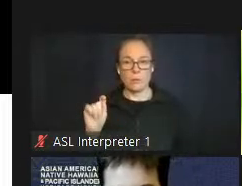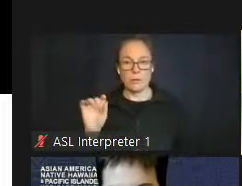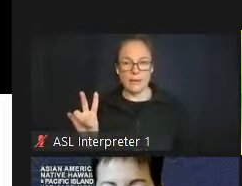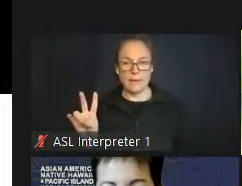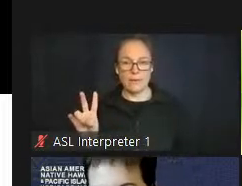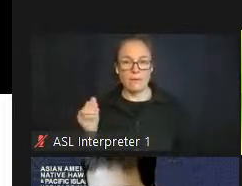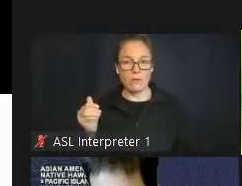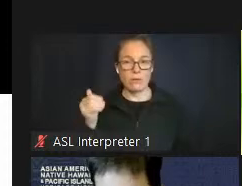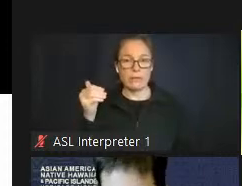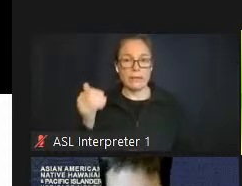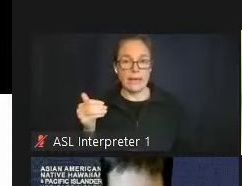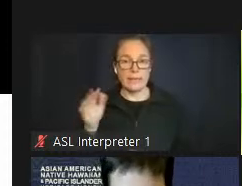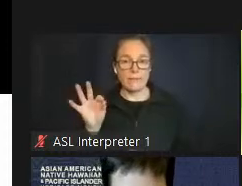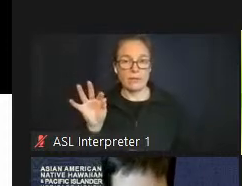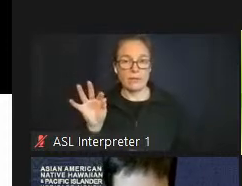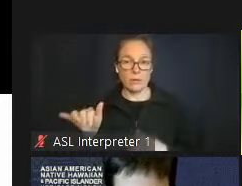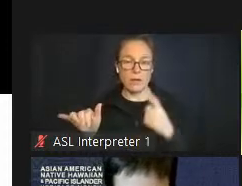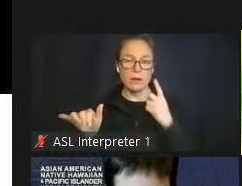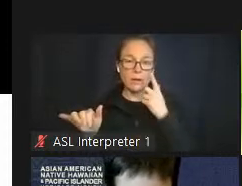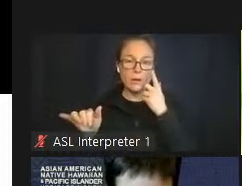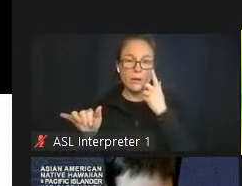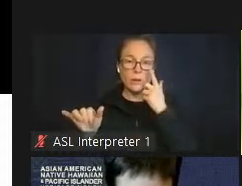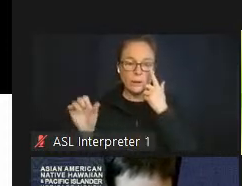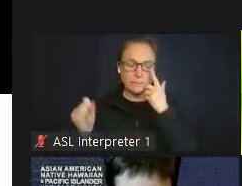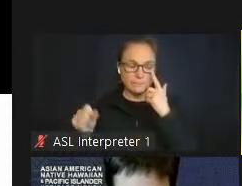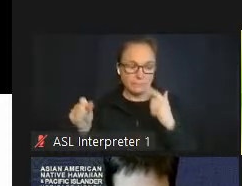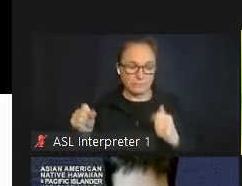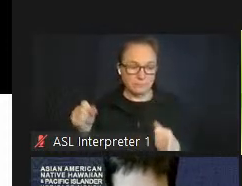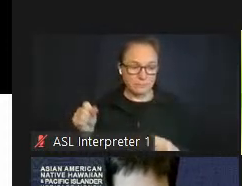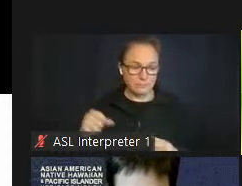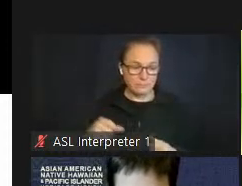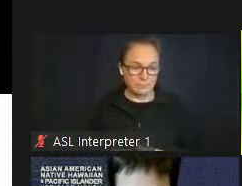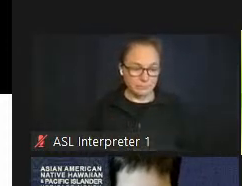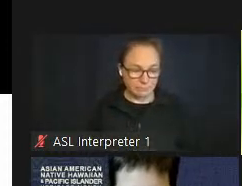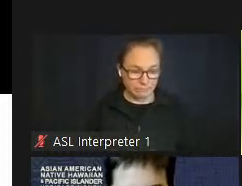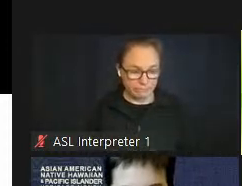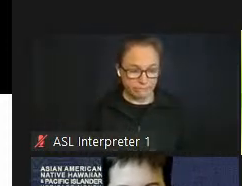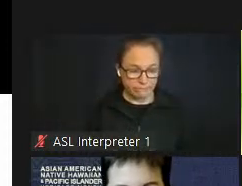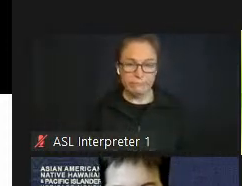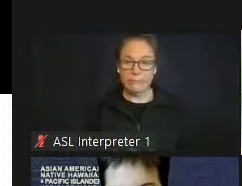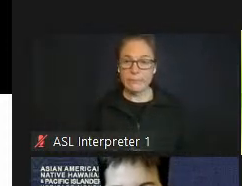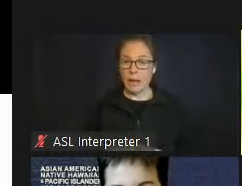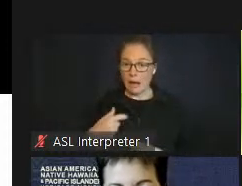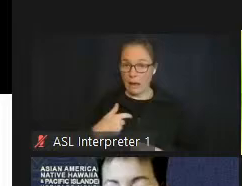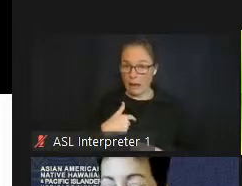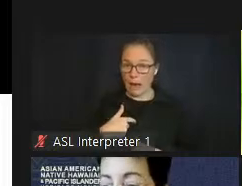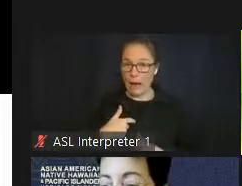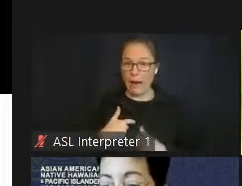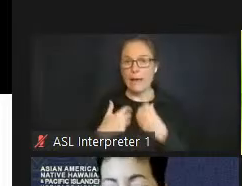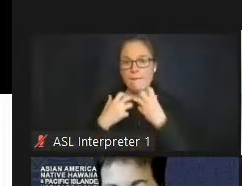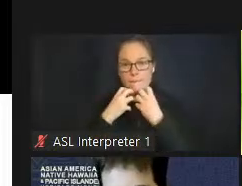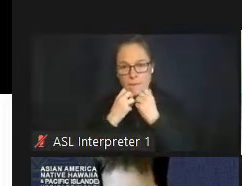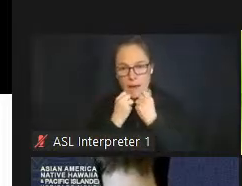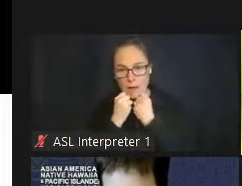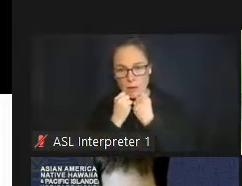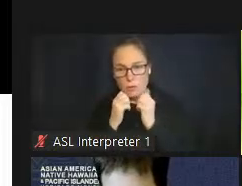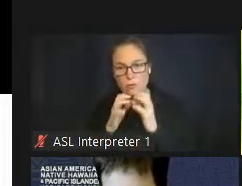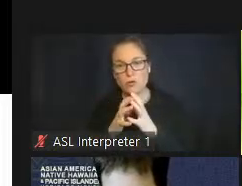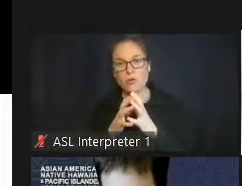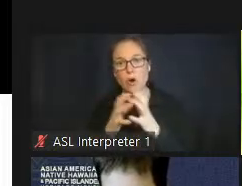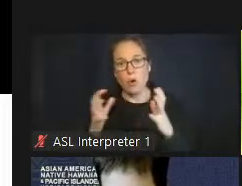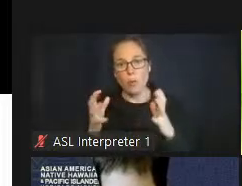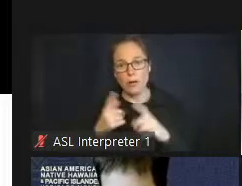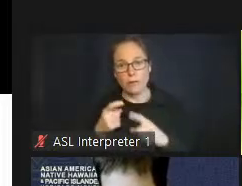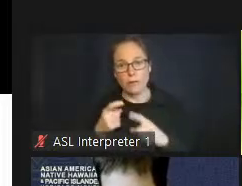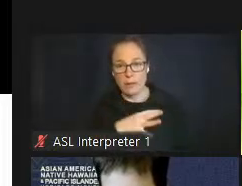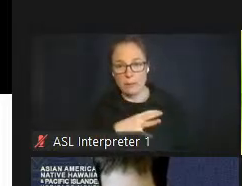upcoming fiscal year. I think I, along with the team, would value tremendously from the budget committee's